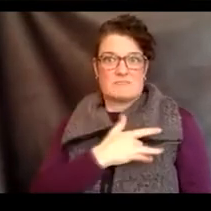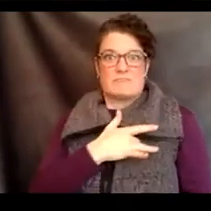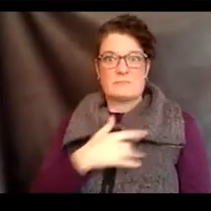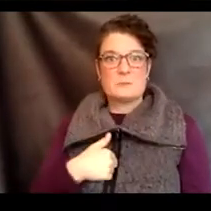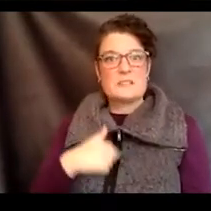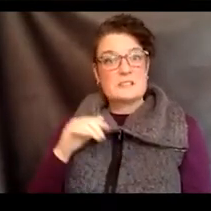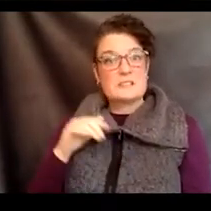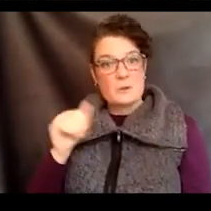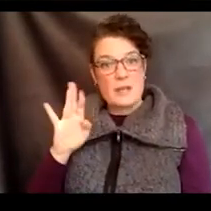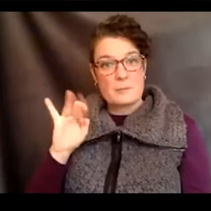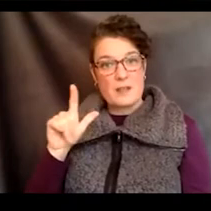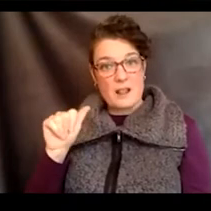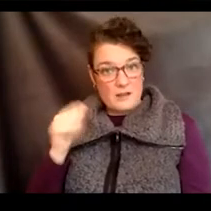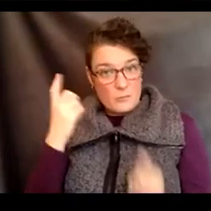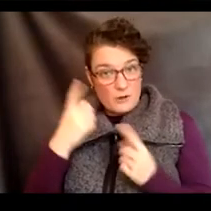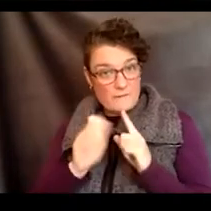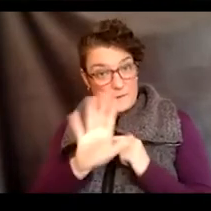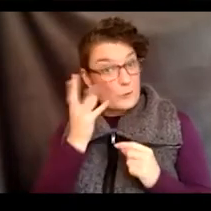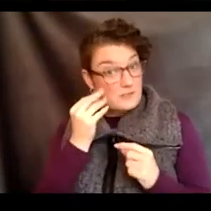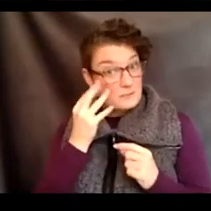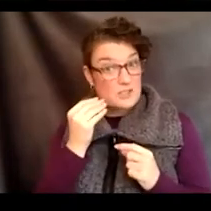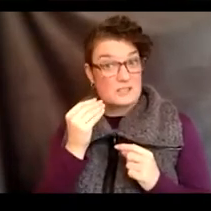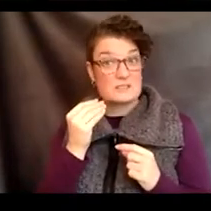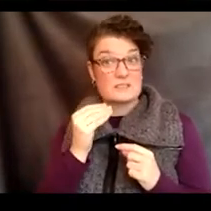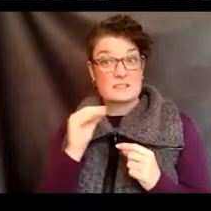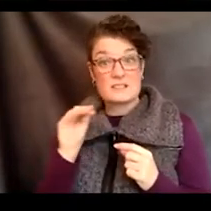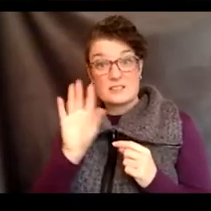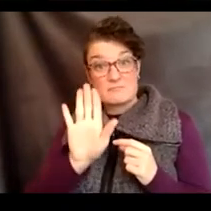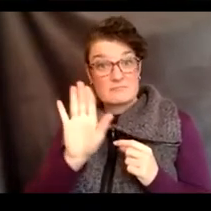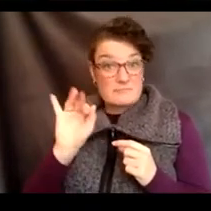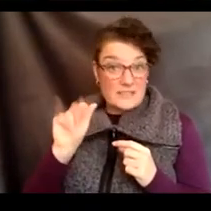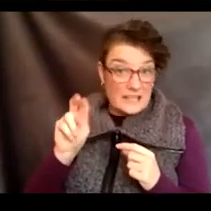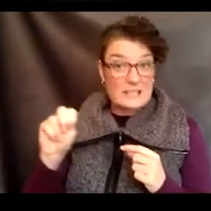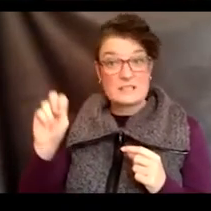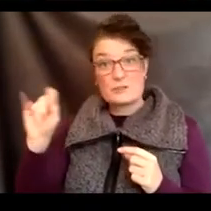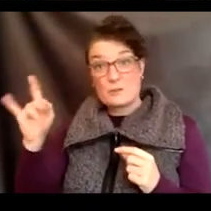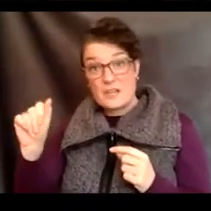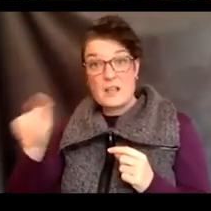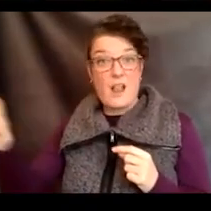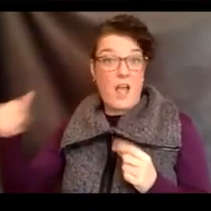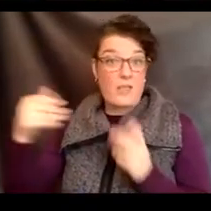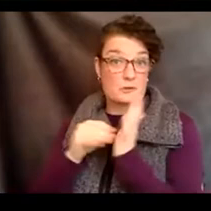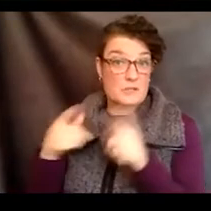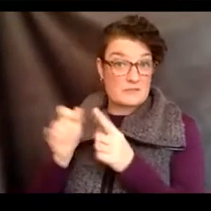I'm wondering from your perspective, how did the experiences, you know, of Sophia and Ian and the other Lowell students in the film,